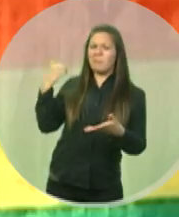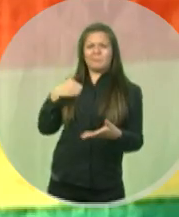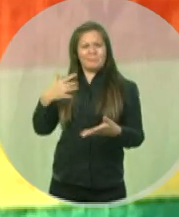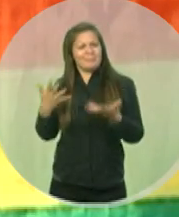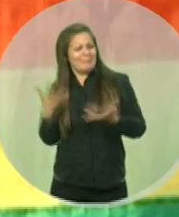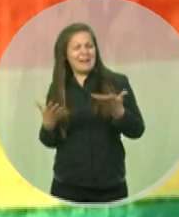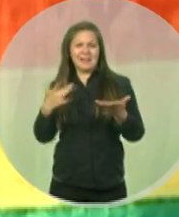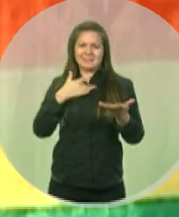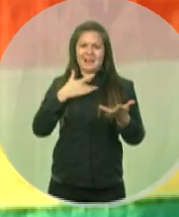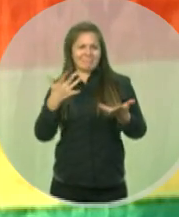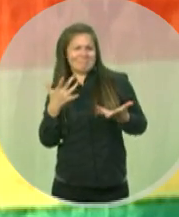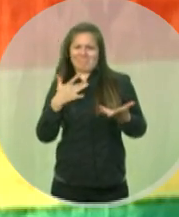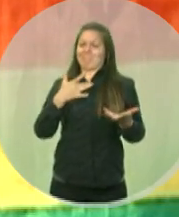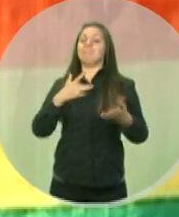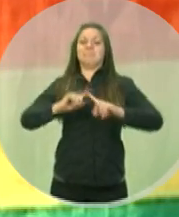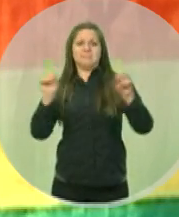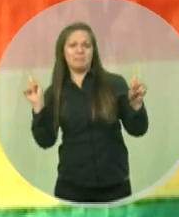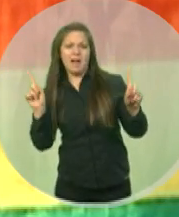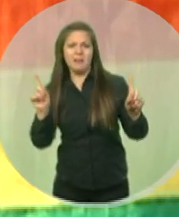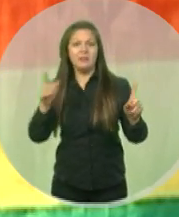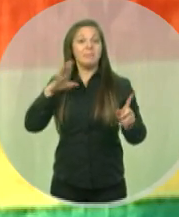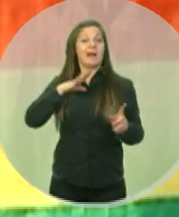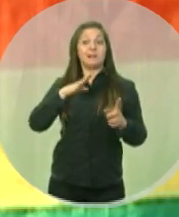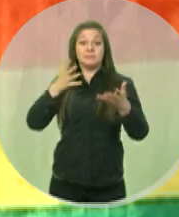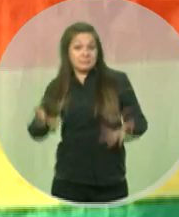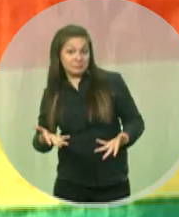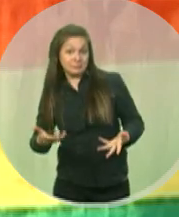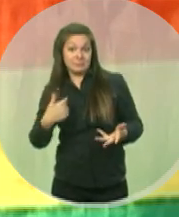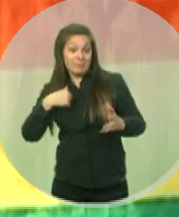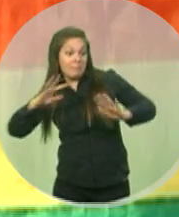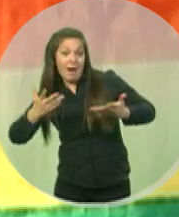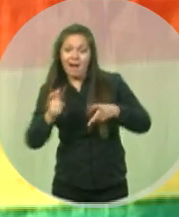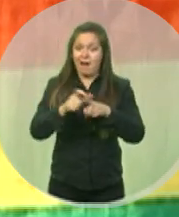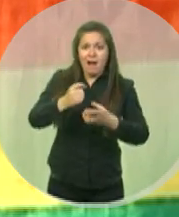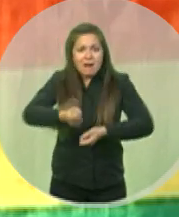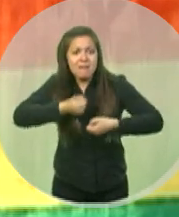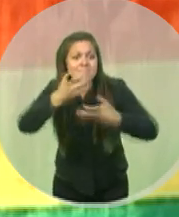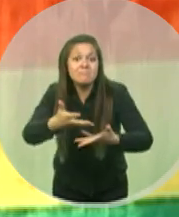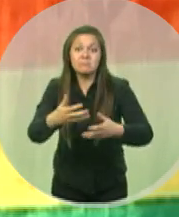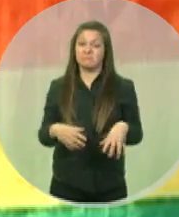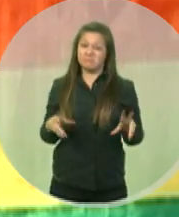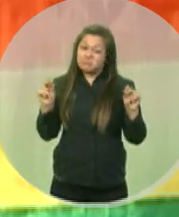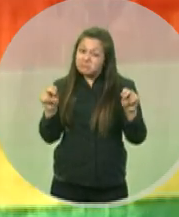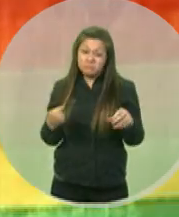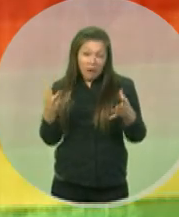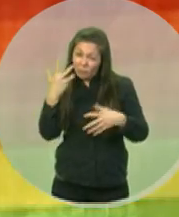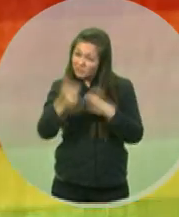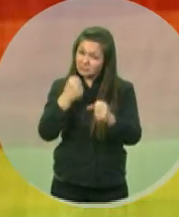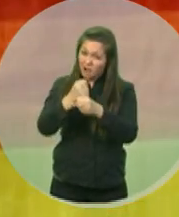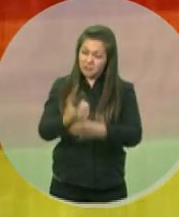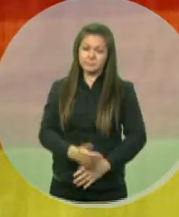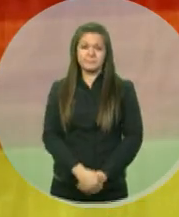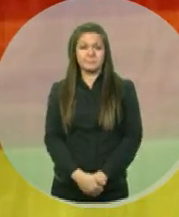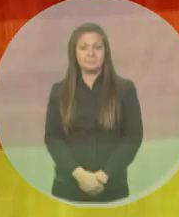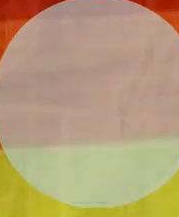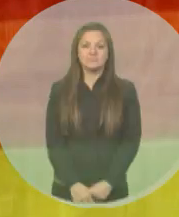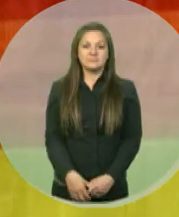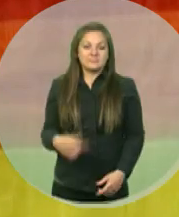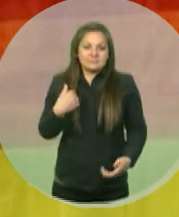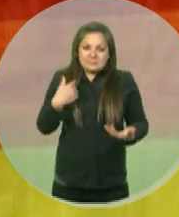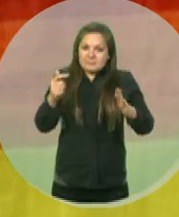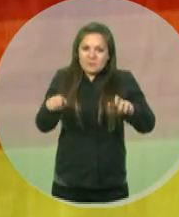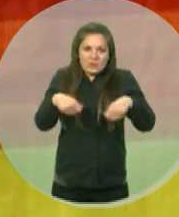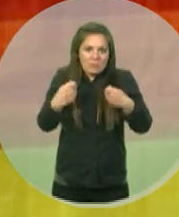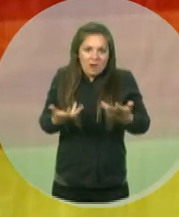I probably recognized that I was different. Did I have words for it? No, at 3 years old you don't. C'est la nature. Je veux